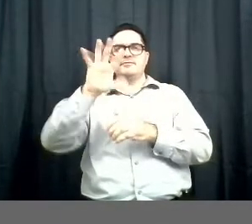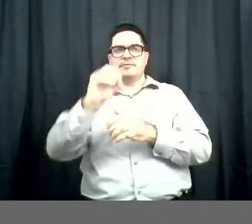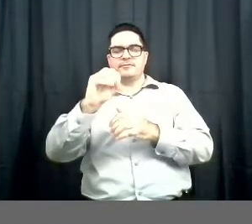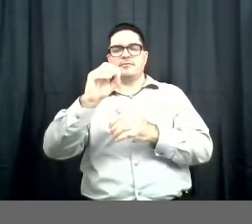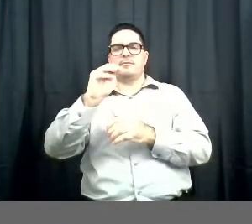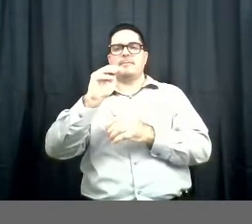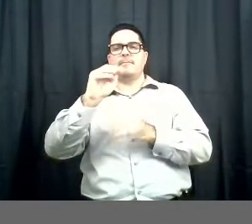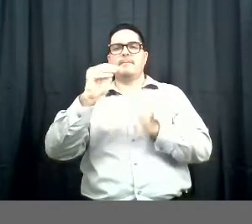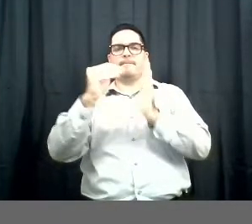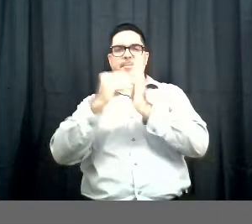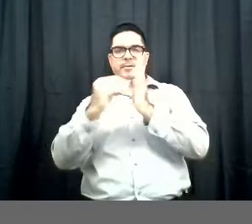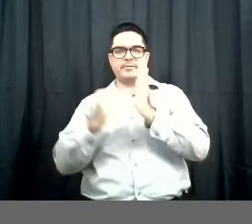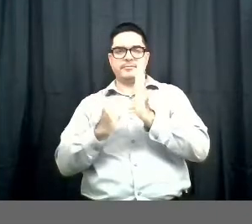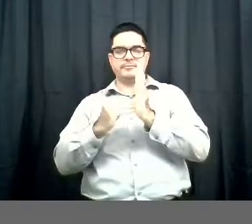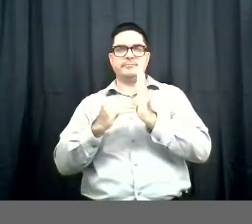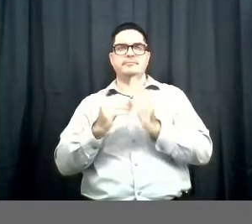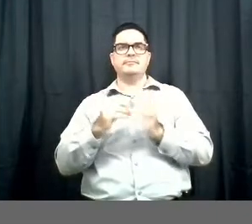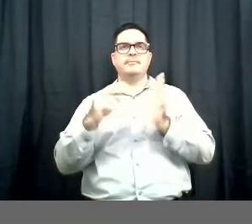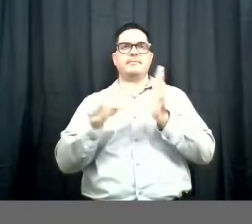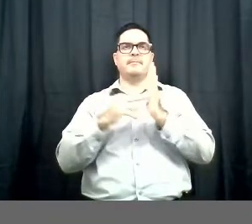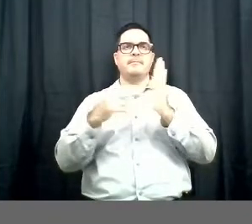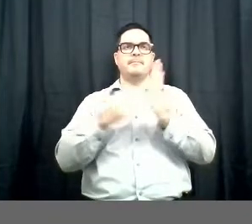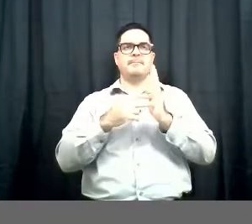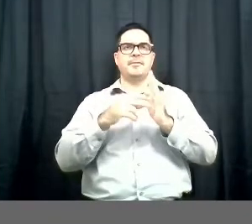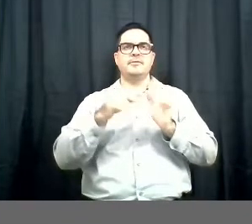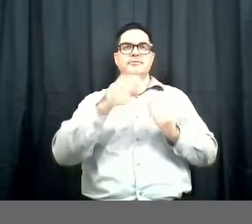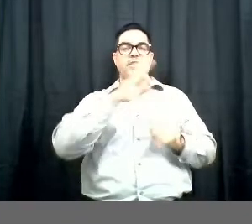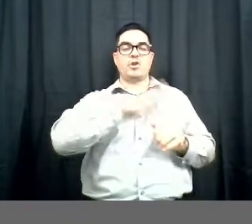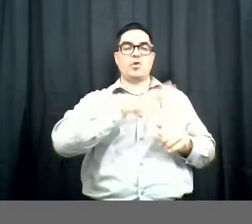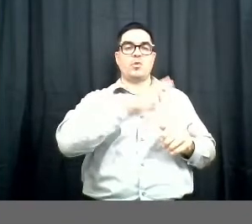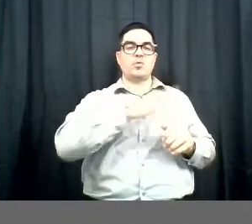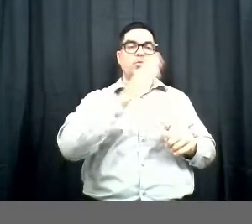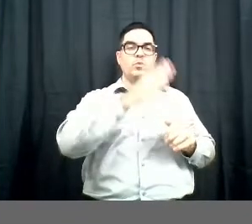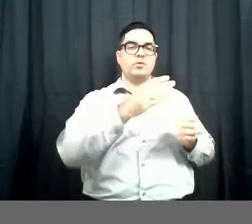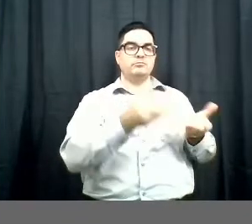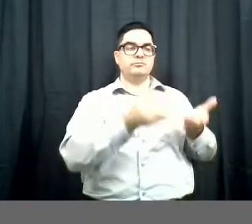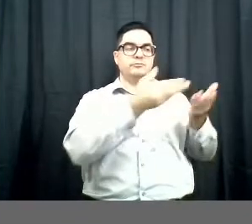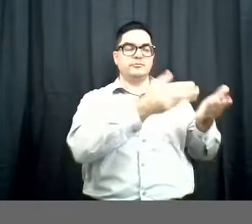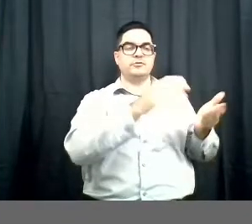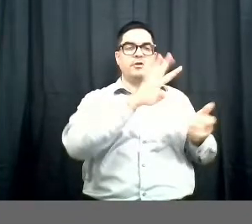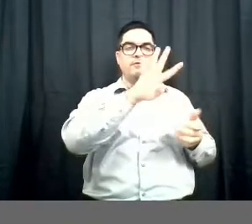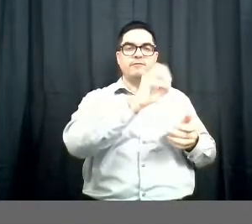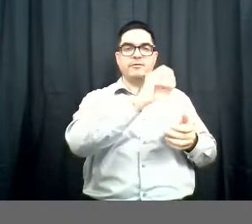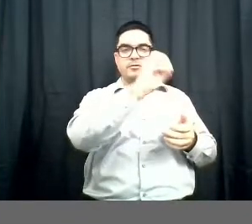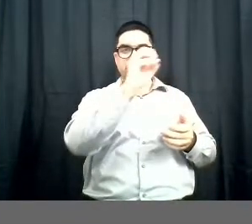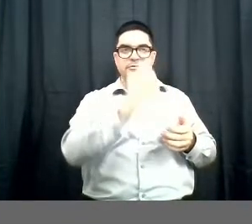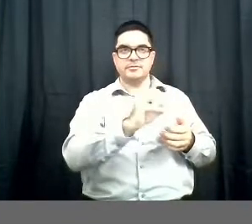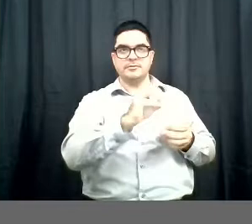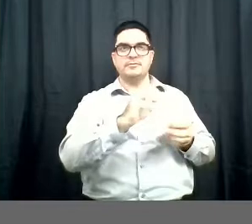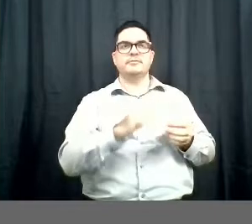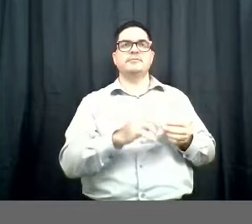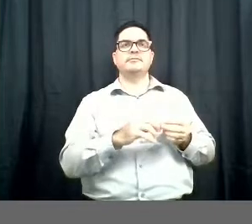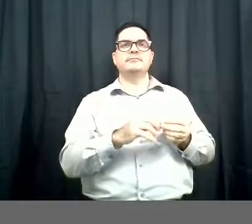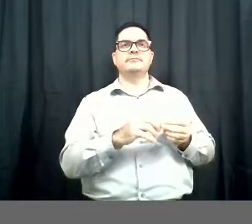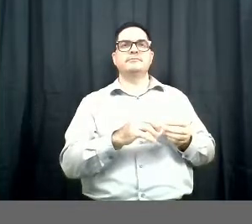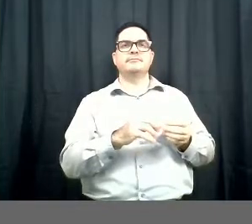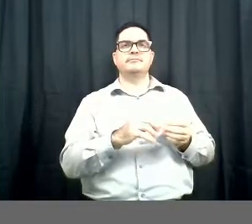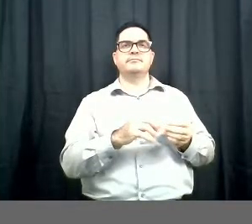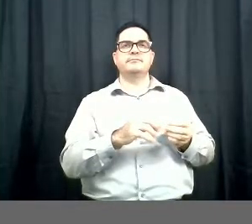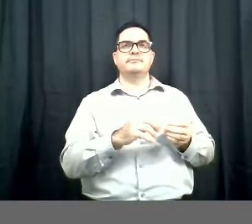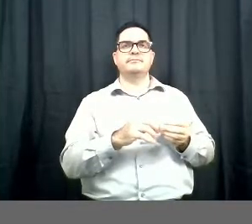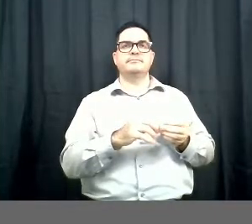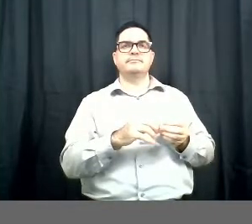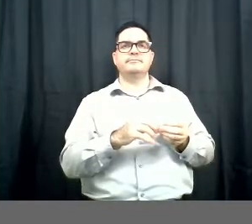receive 40% of it. So in other words, if the 5.5% sales and use taxes were to increase by